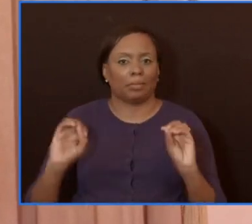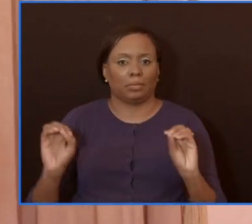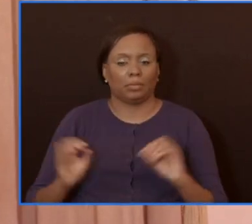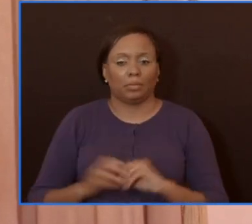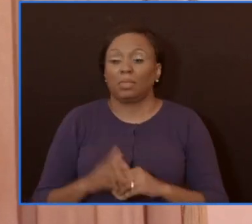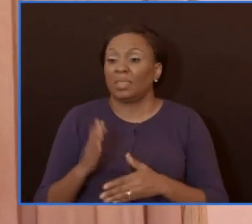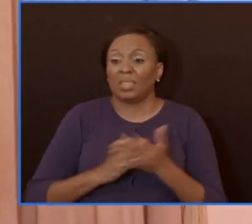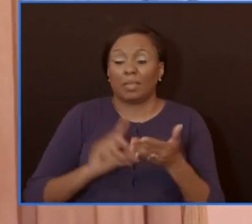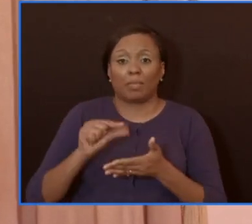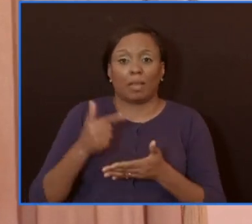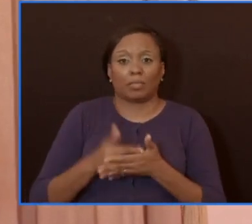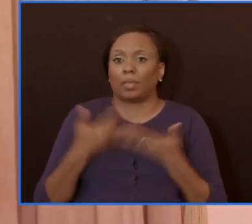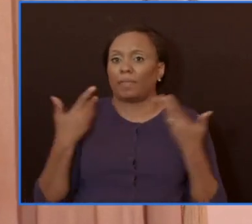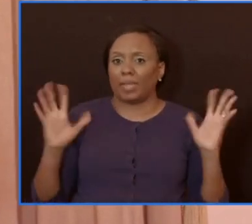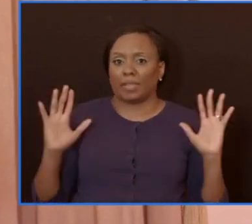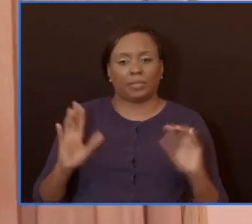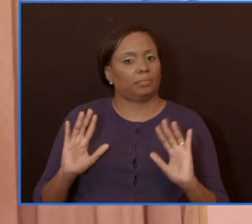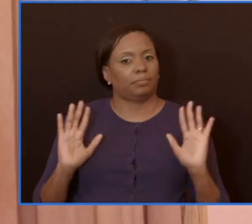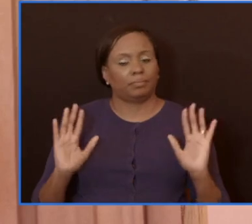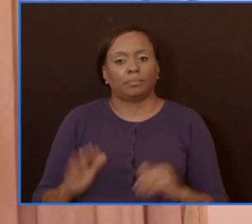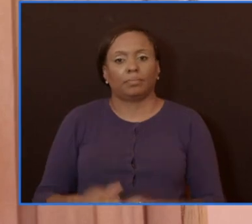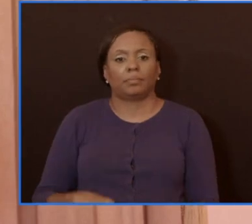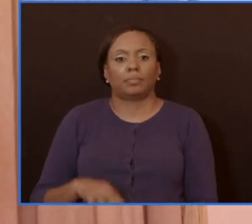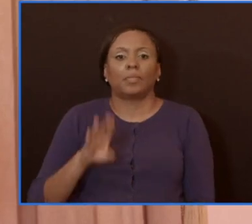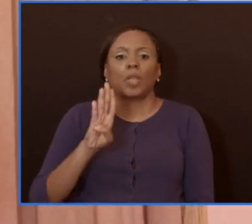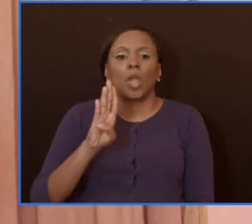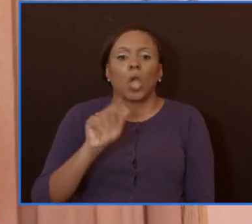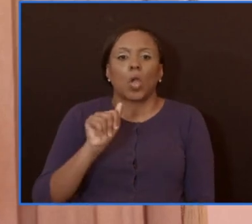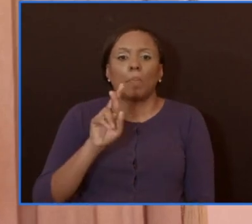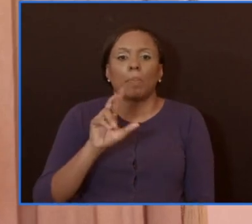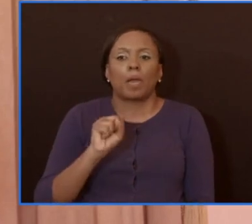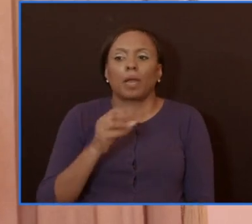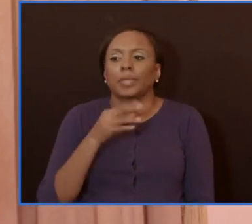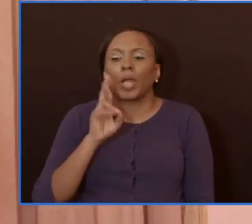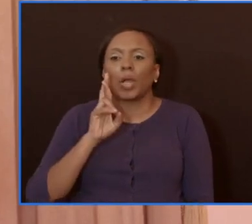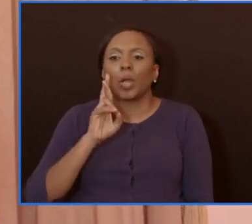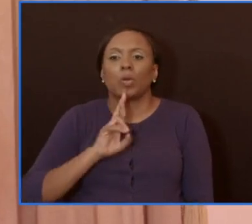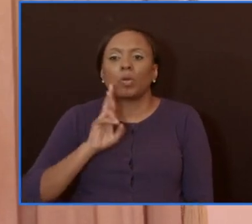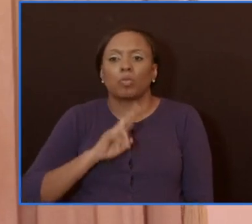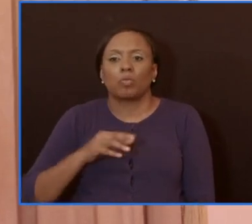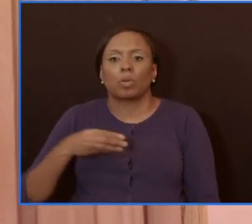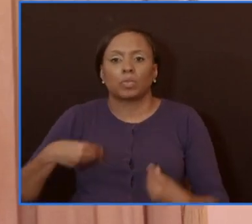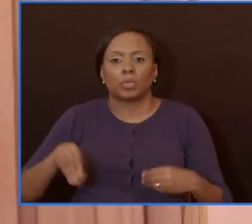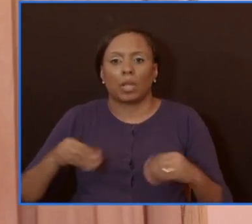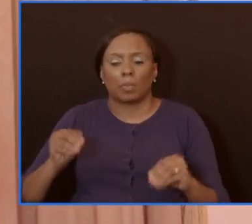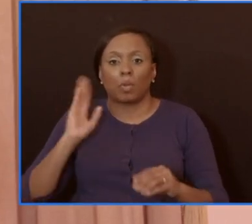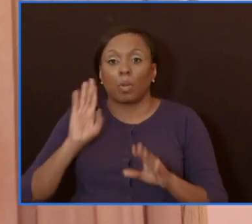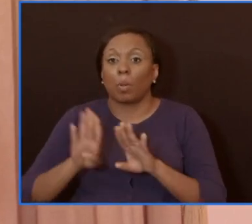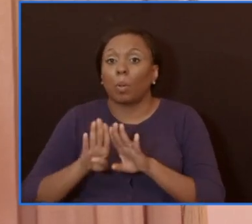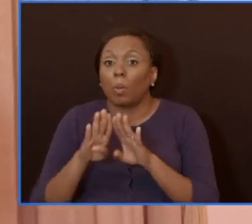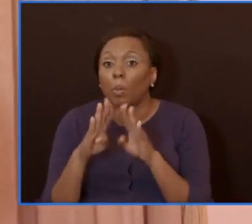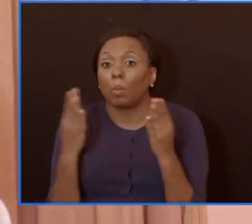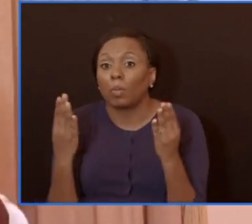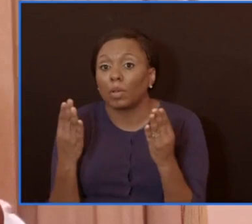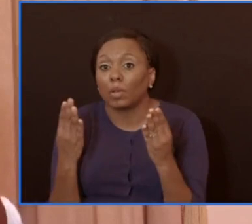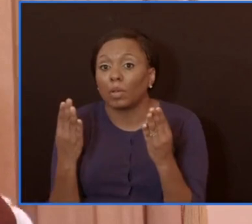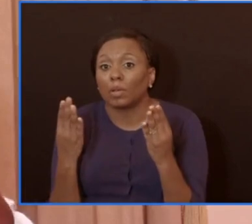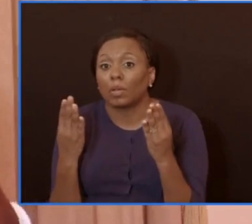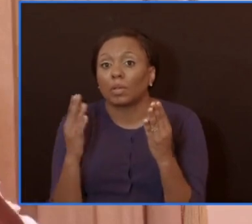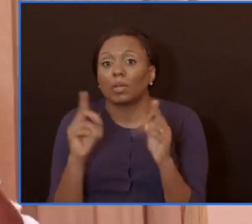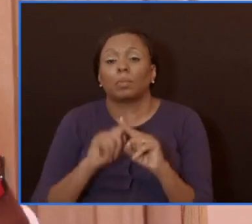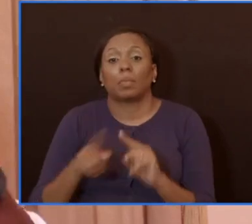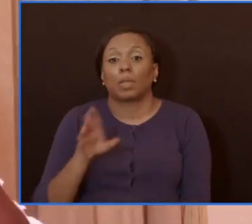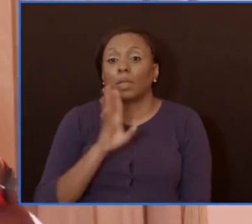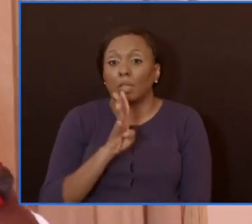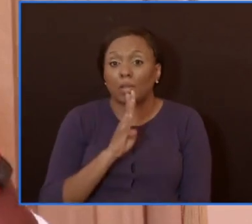people. Bars and rum shops, let me talk. We are going to keep you open. But I am appealing, I'm talking straight to